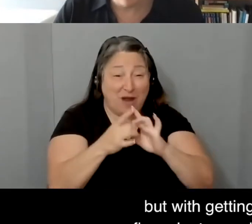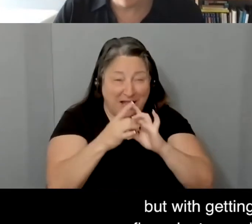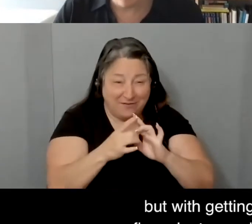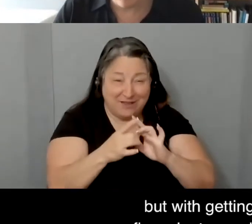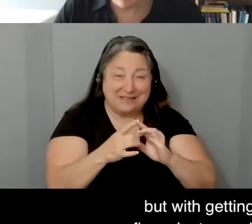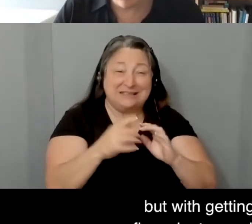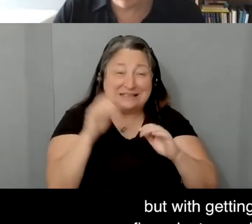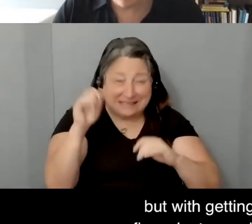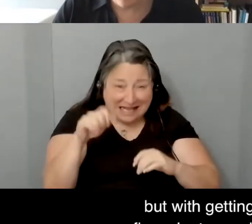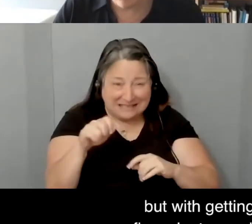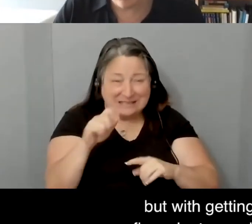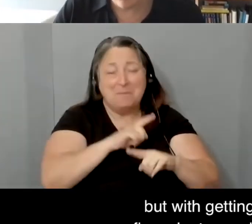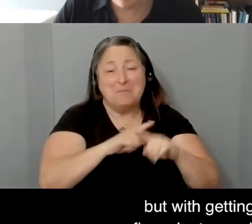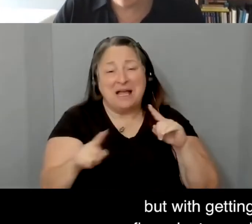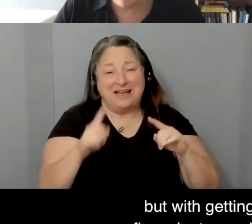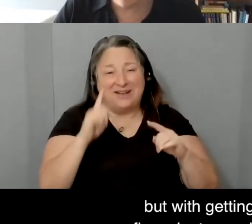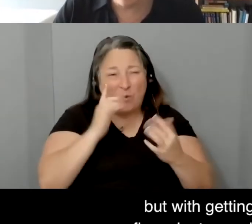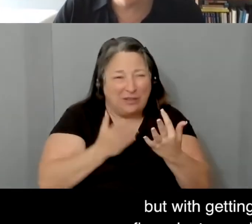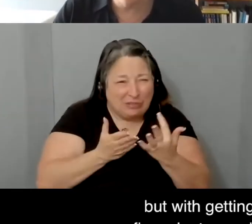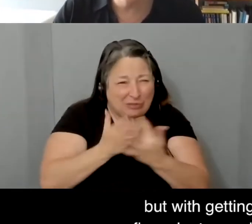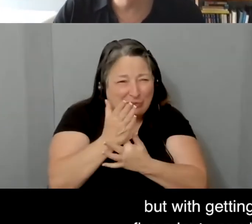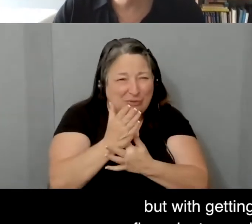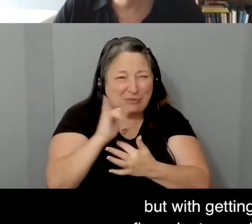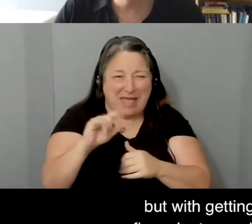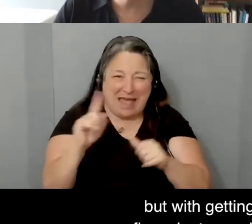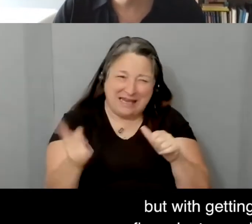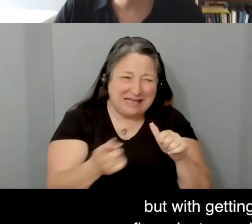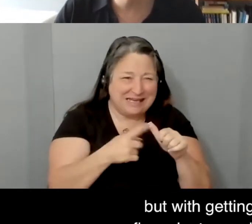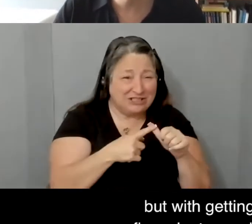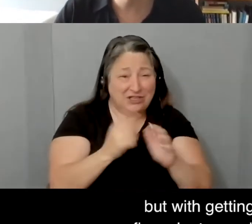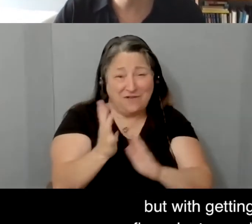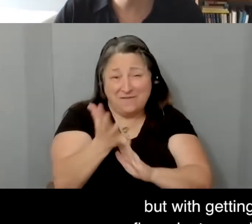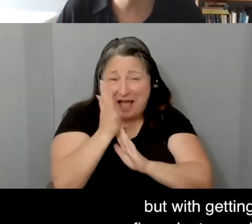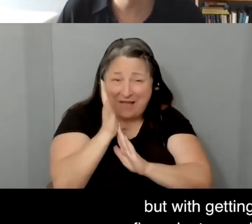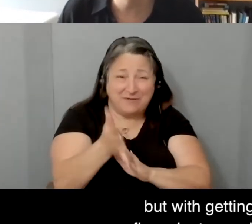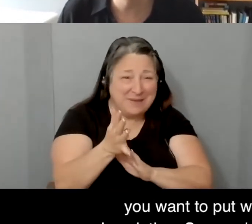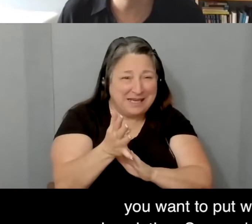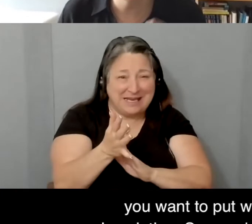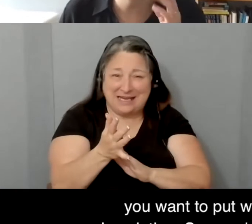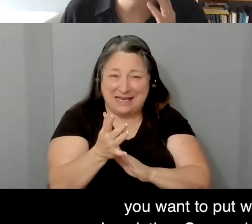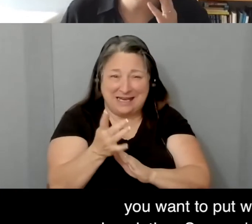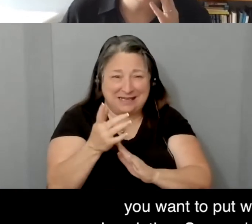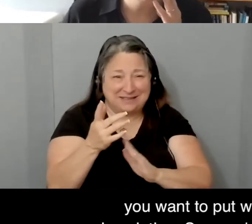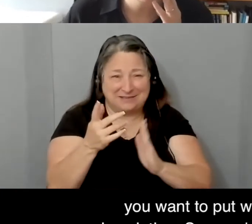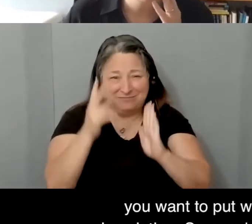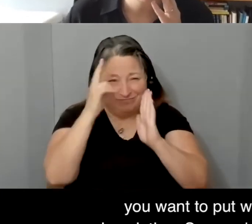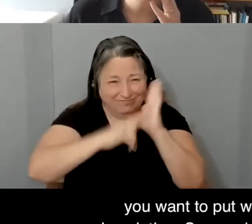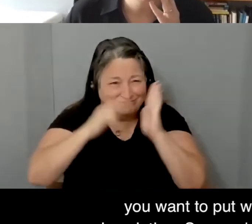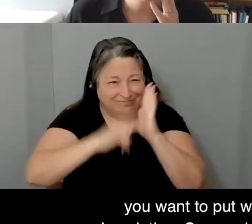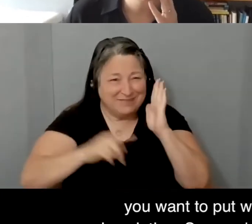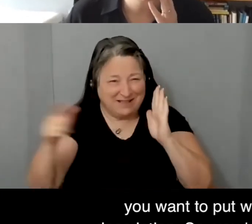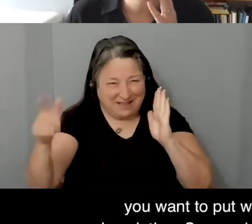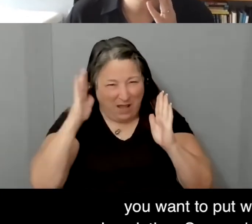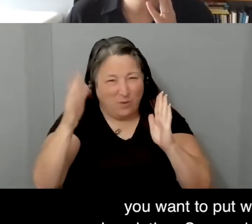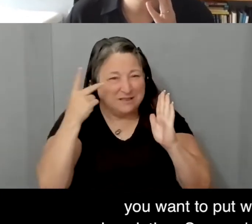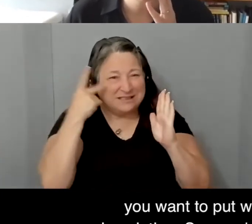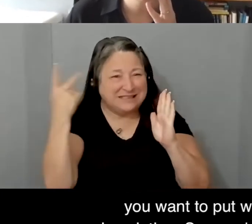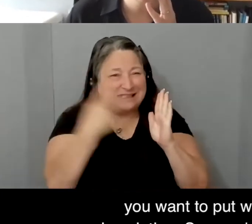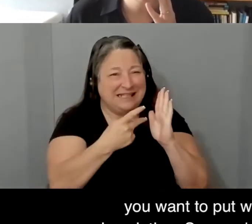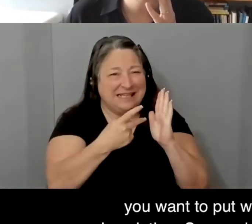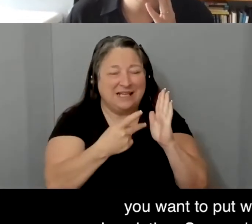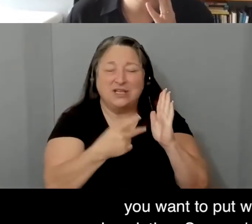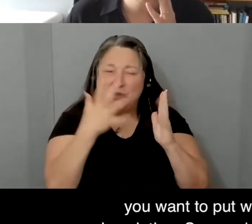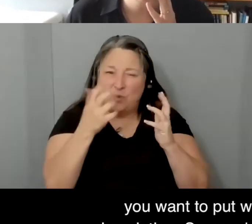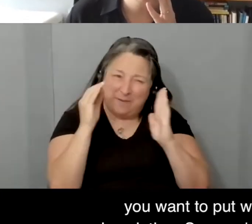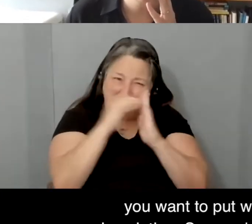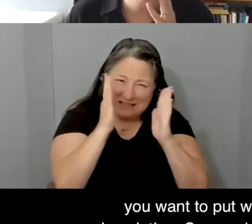getting through the kind of initial 5-minute preview that they're going to see, you want to put what is most relevant